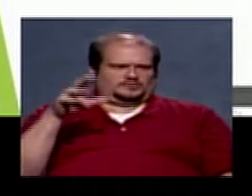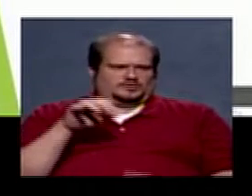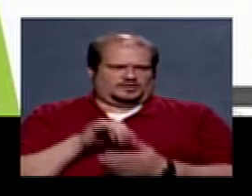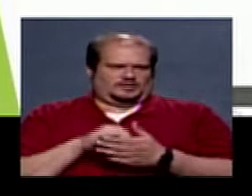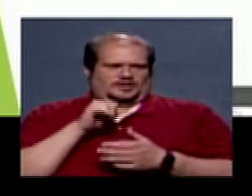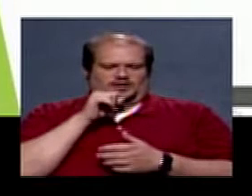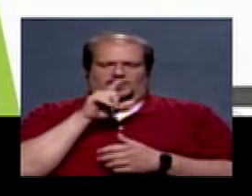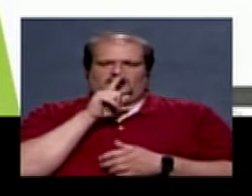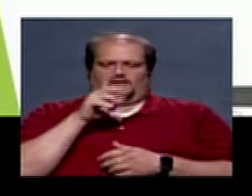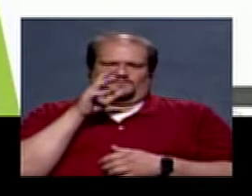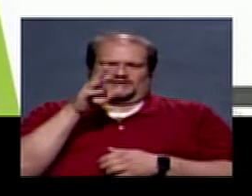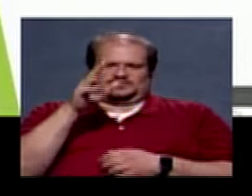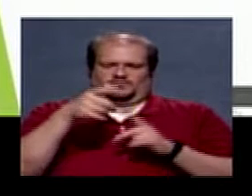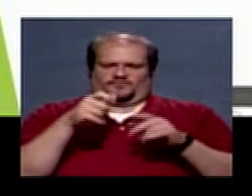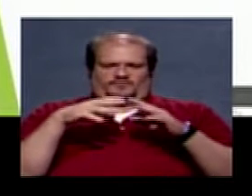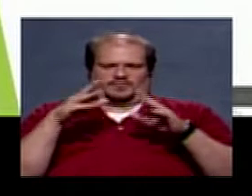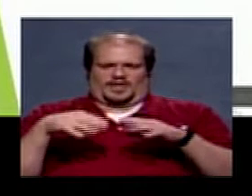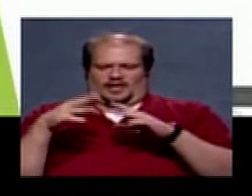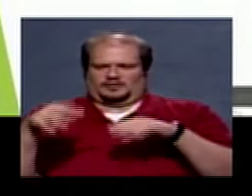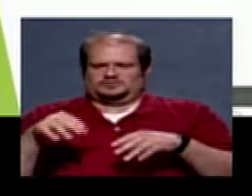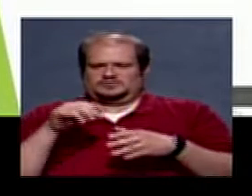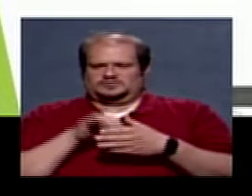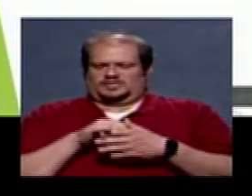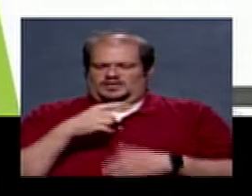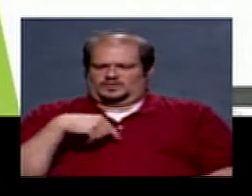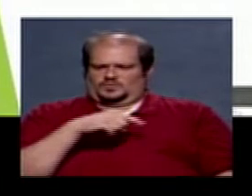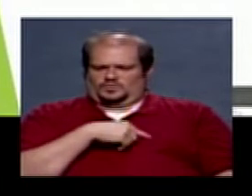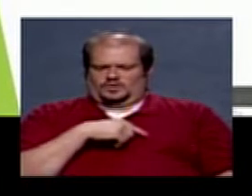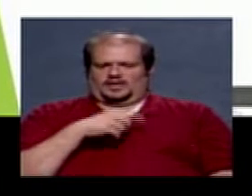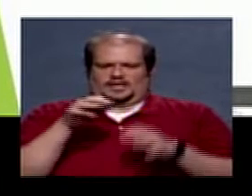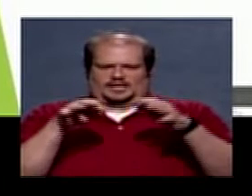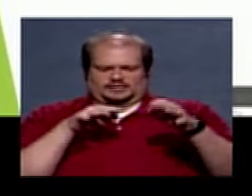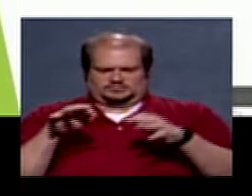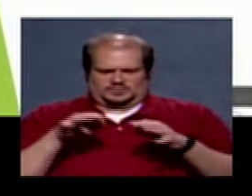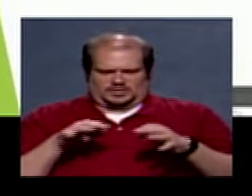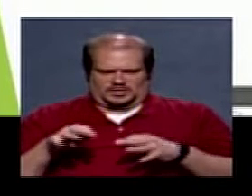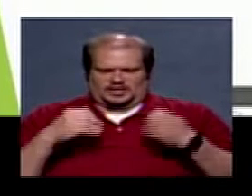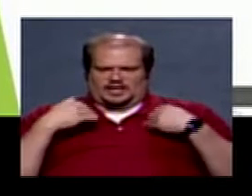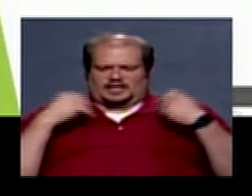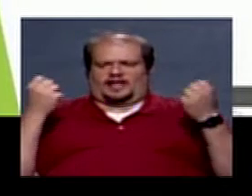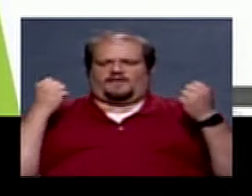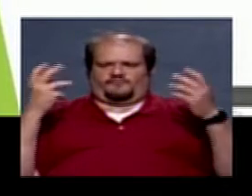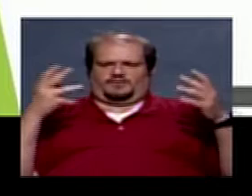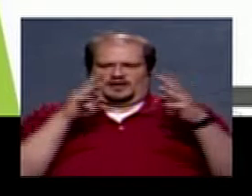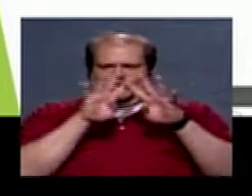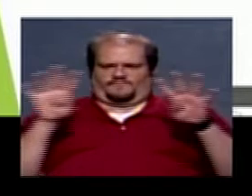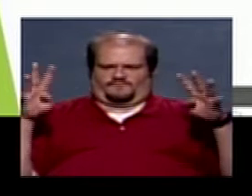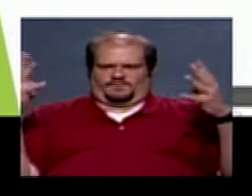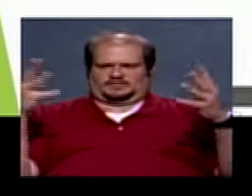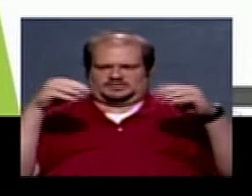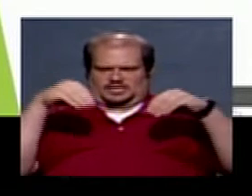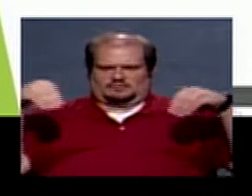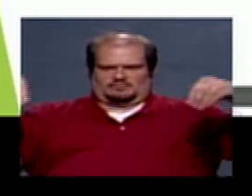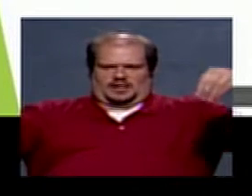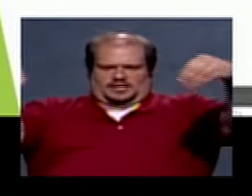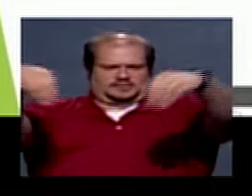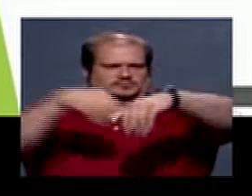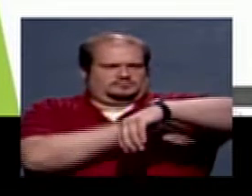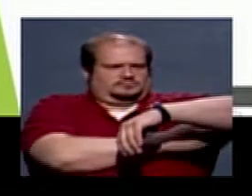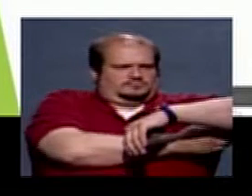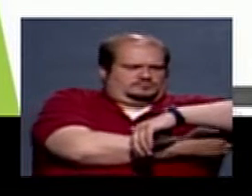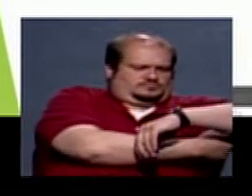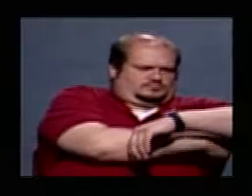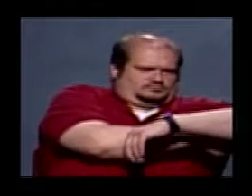would really be visible from the houses because, as we explained, there's lots of fencing and planting.